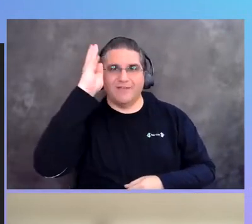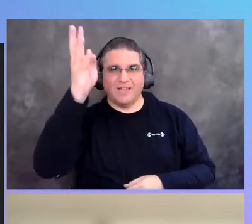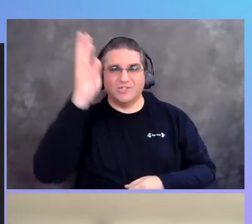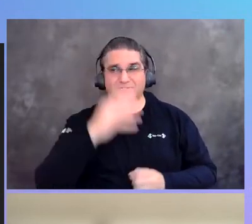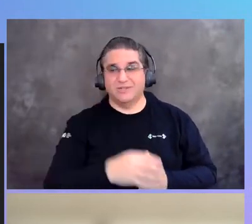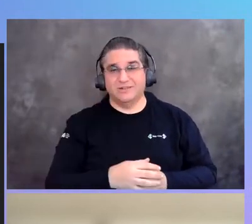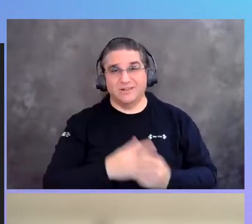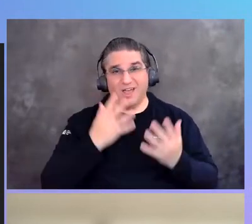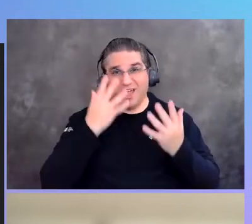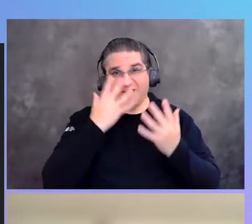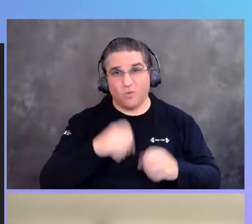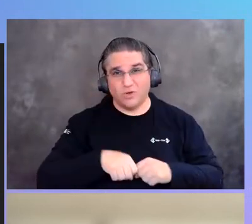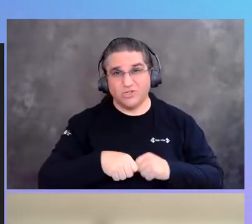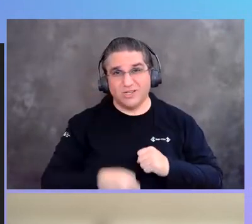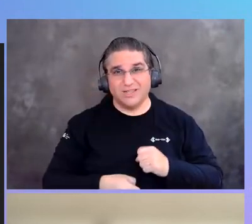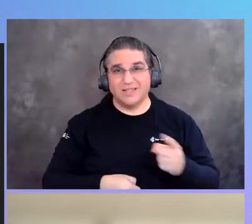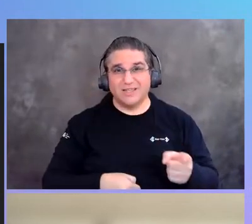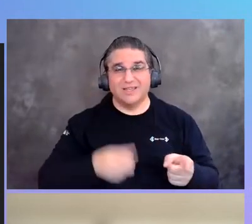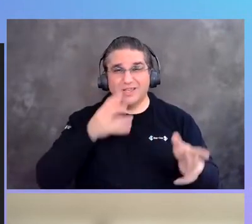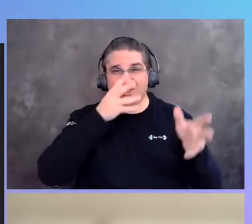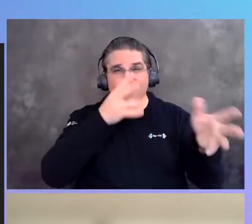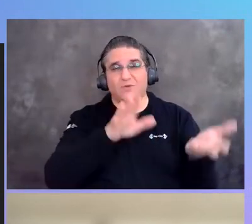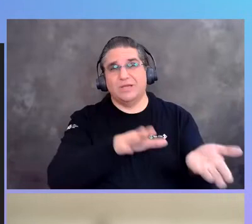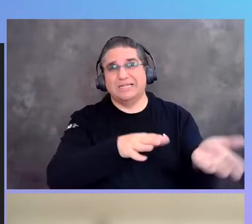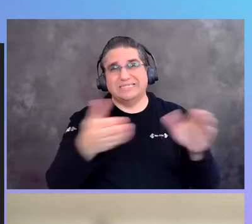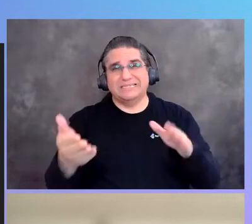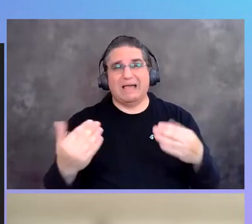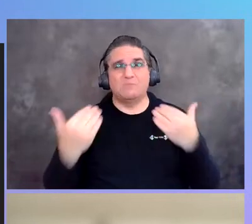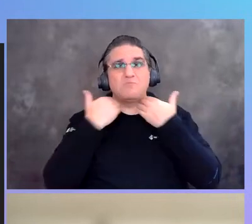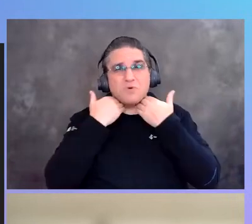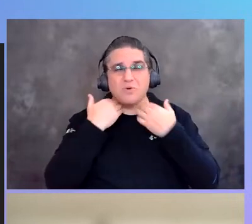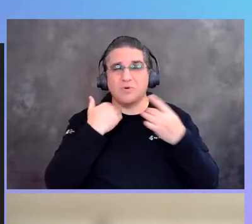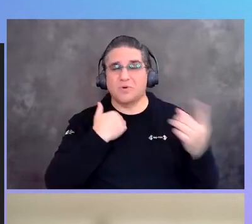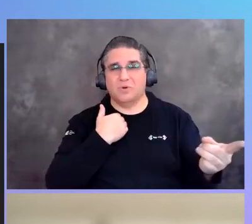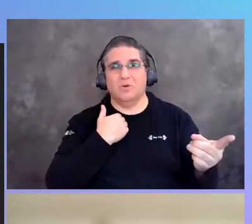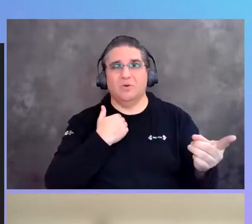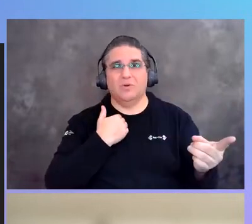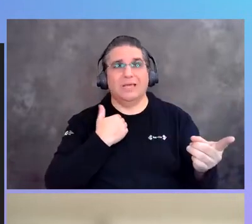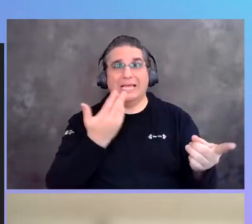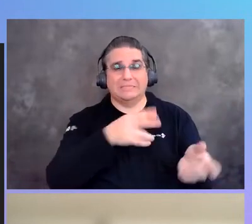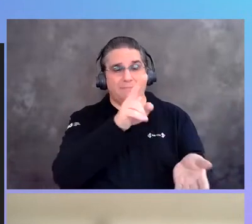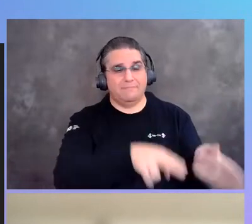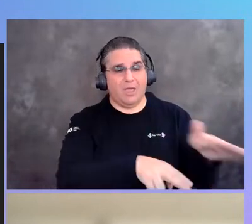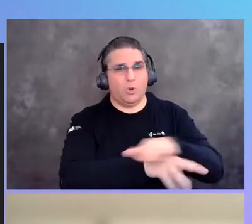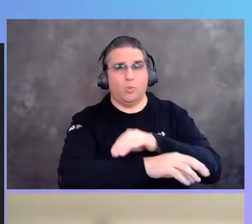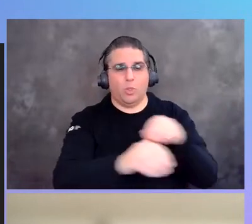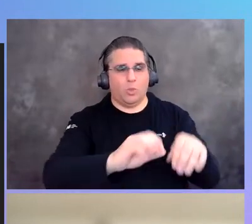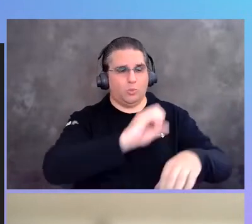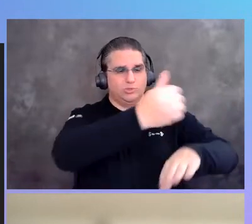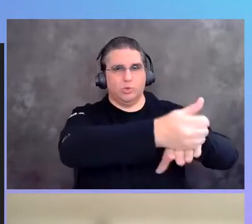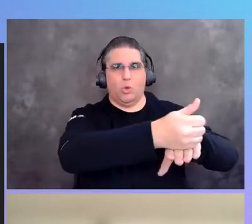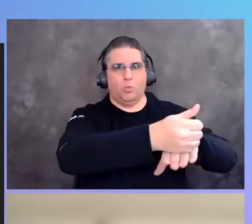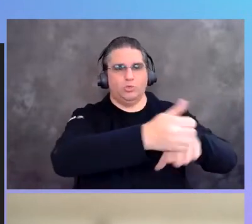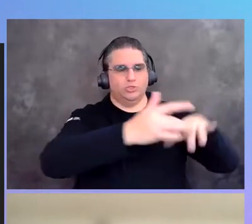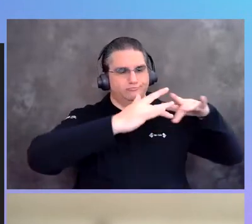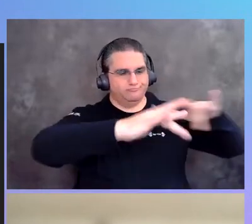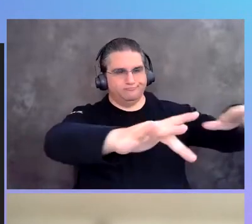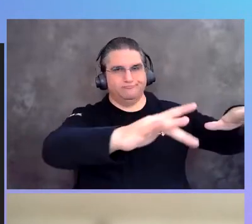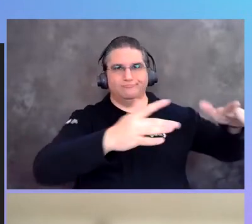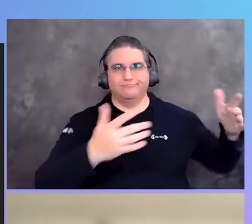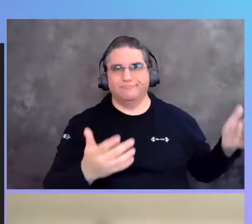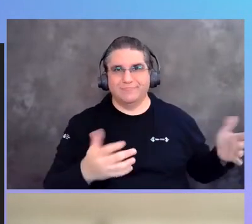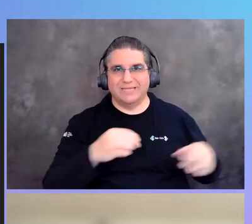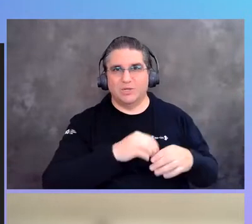was buried in an unmarked grave in the UK. But for me, it led me